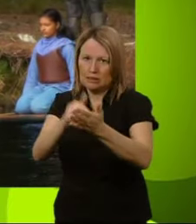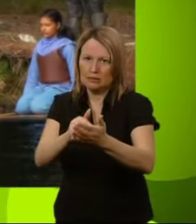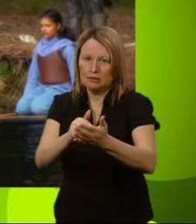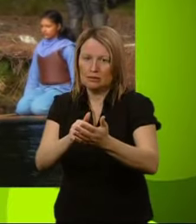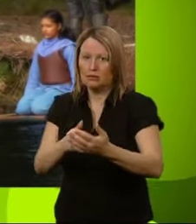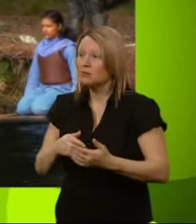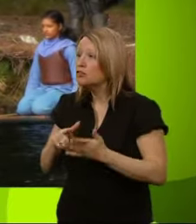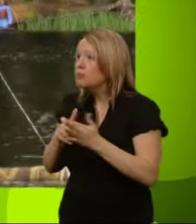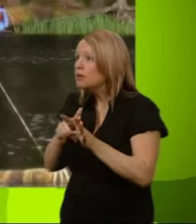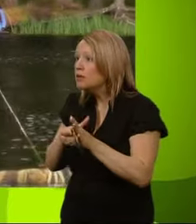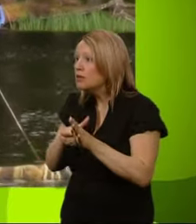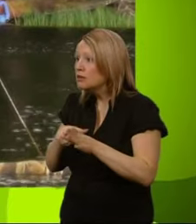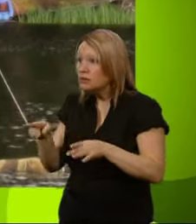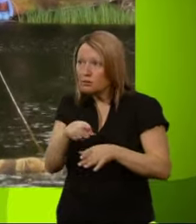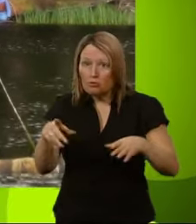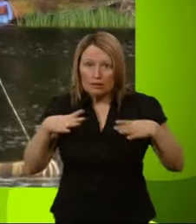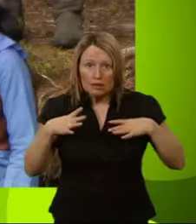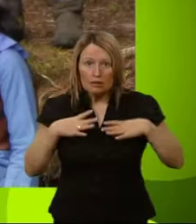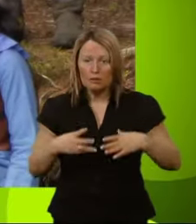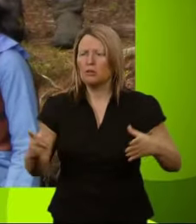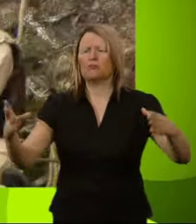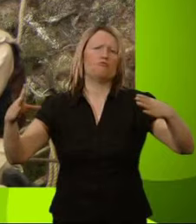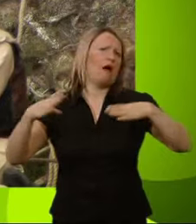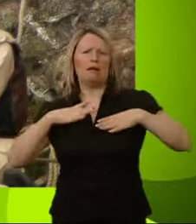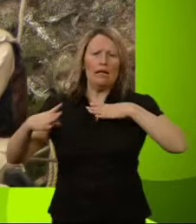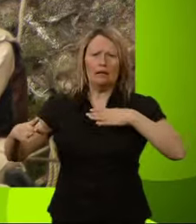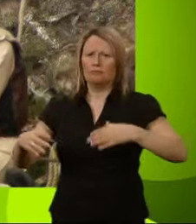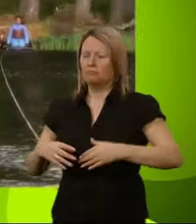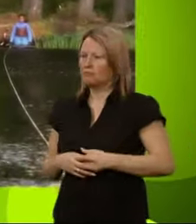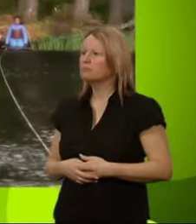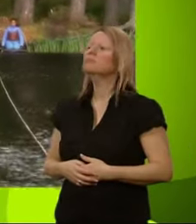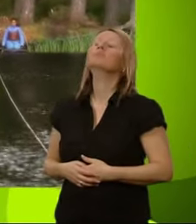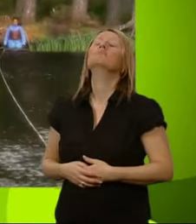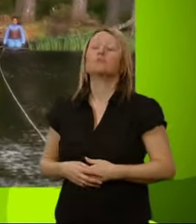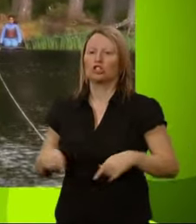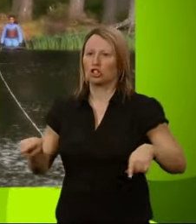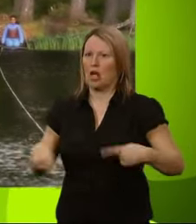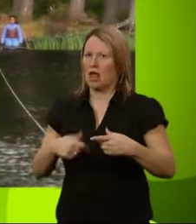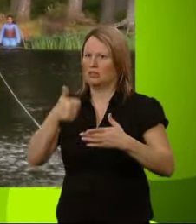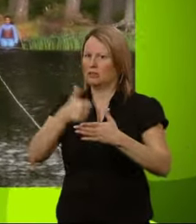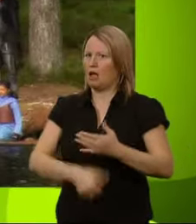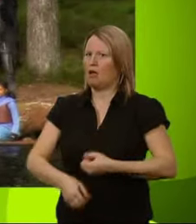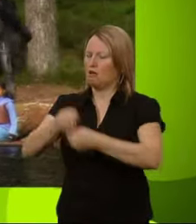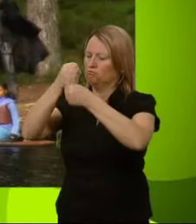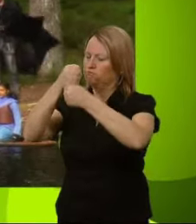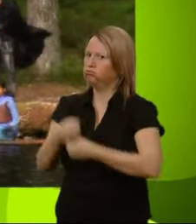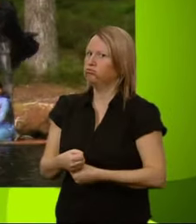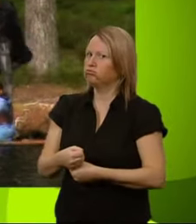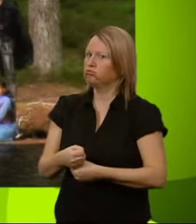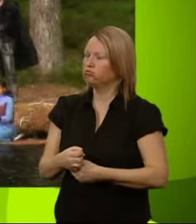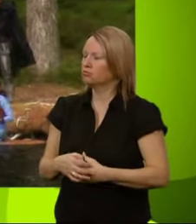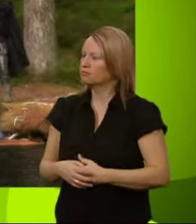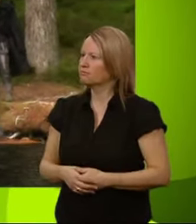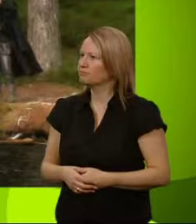Javmi, Triddick, are you ready? Ready! Then let the challenge begin.